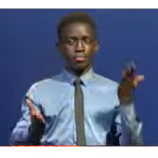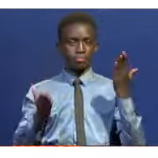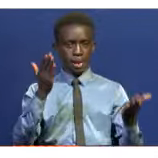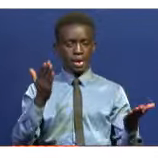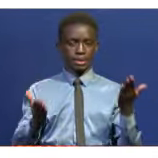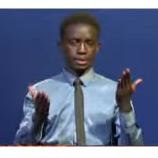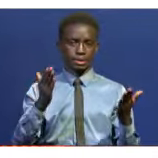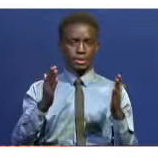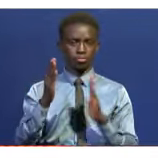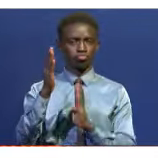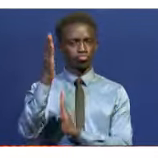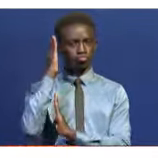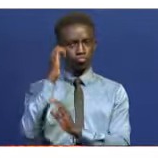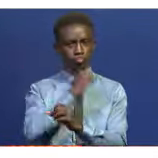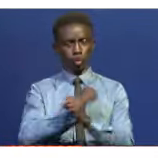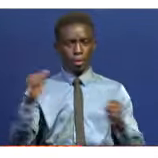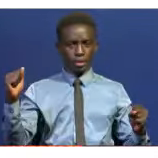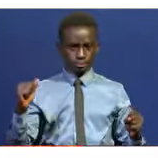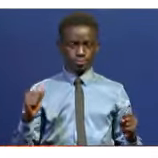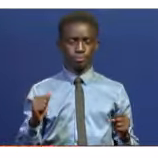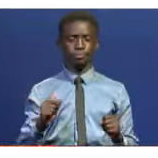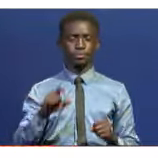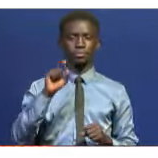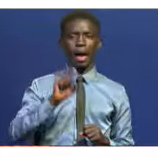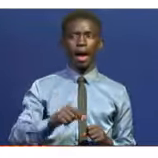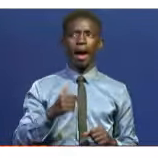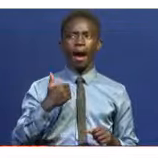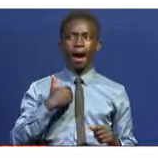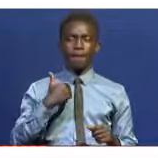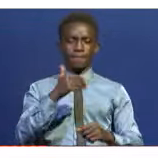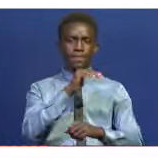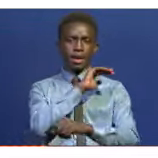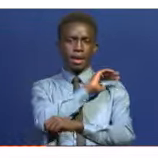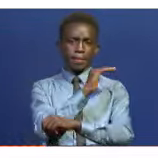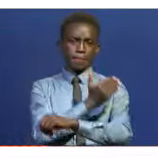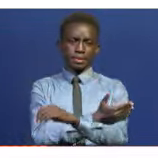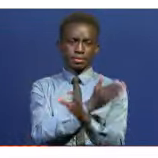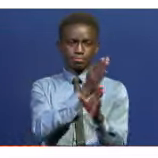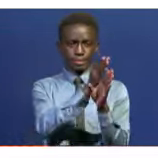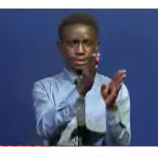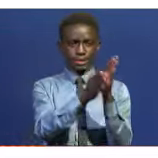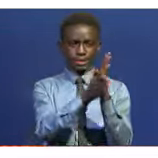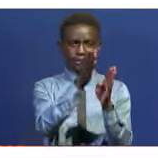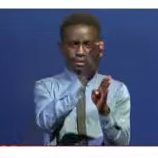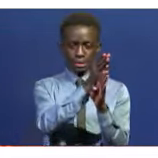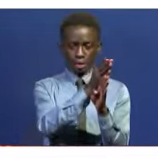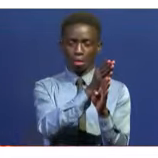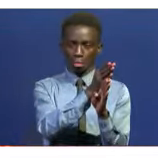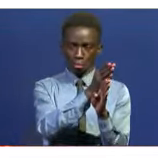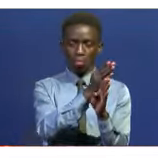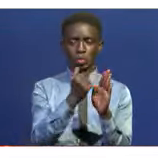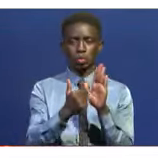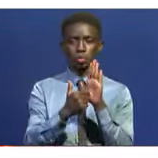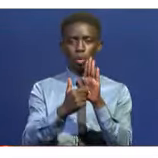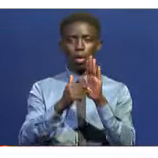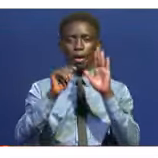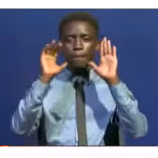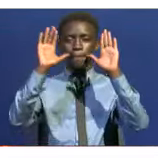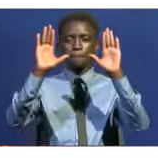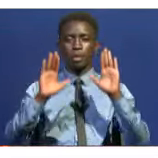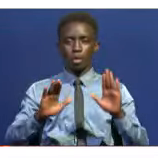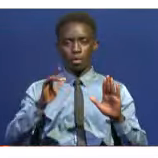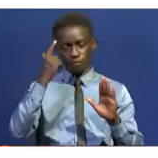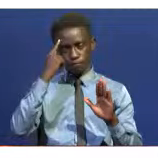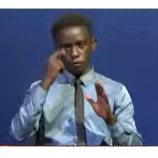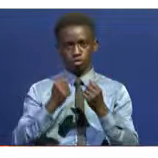Communities and capacity building underscores the importance of unity and mutual support